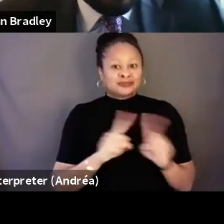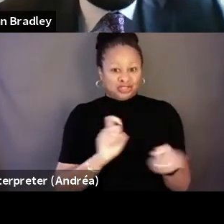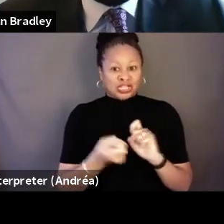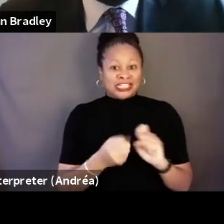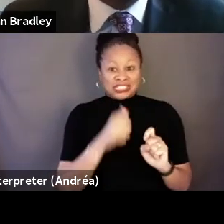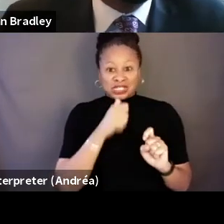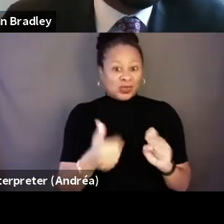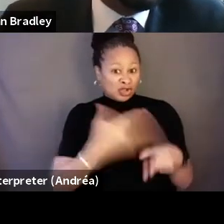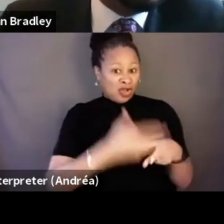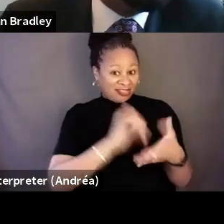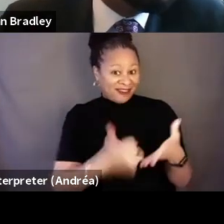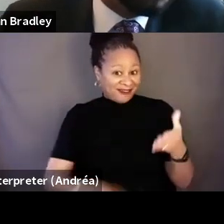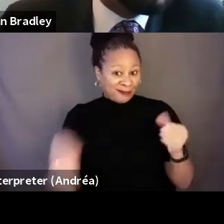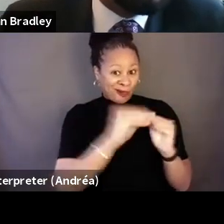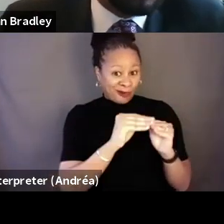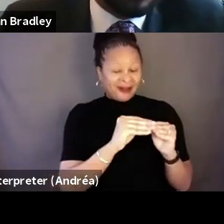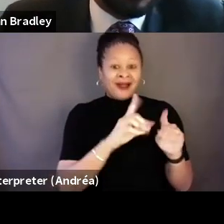longer called that.